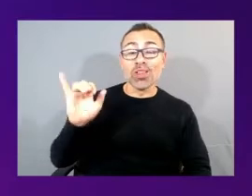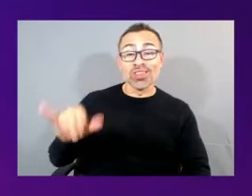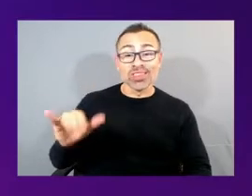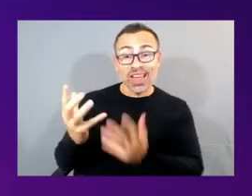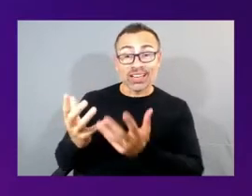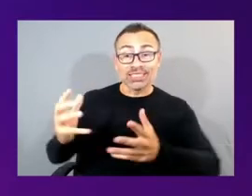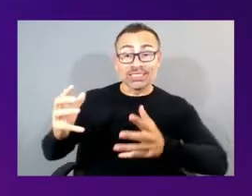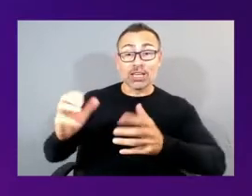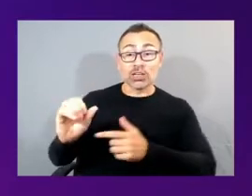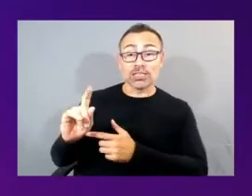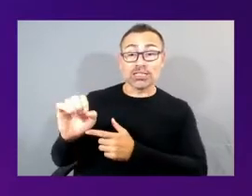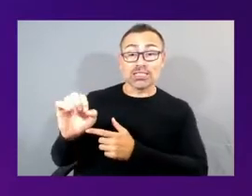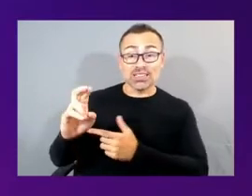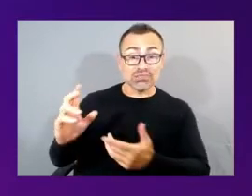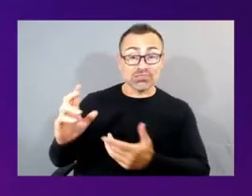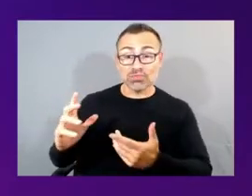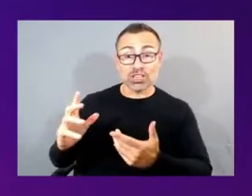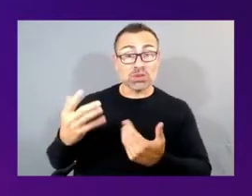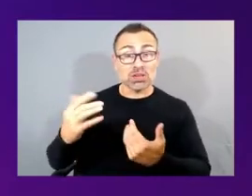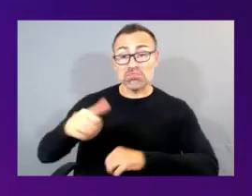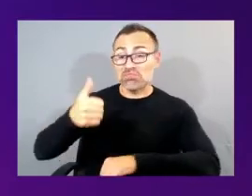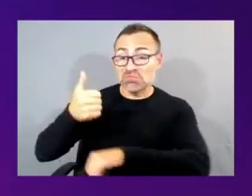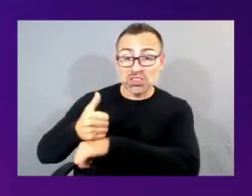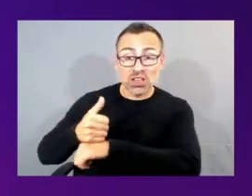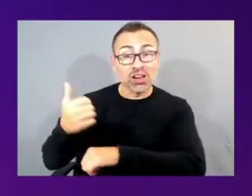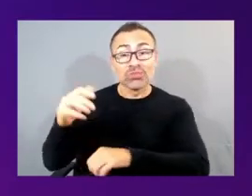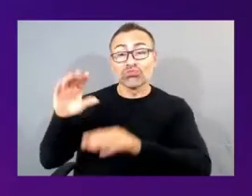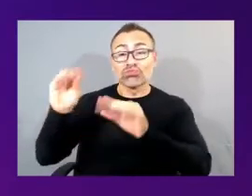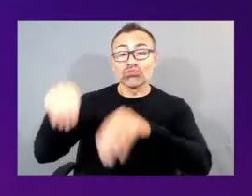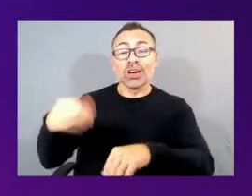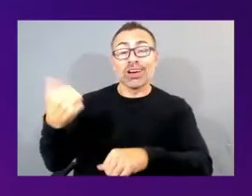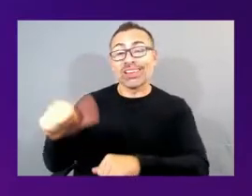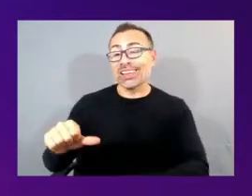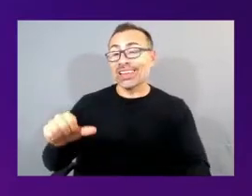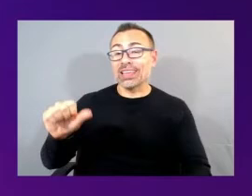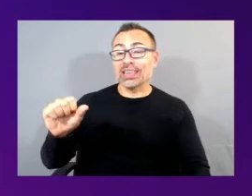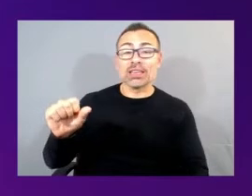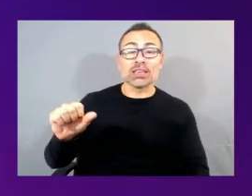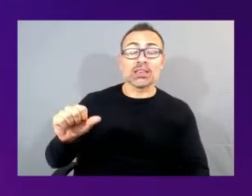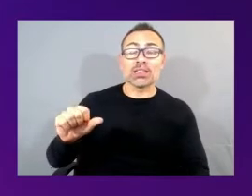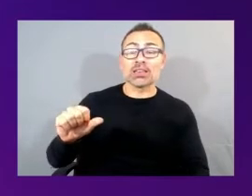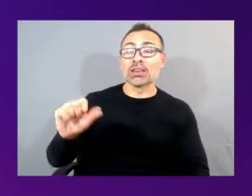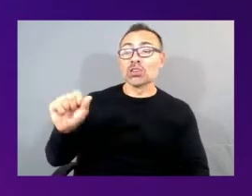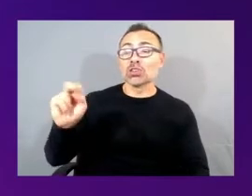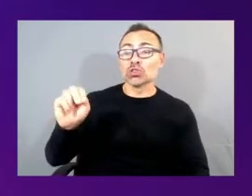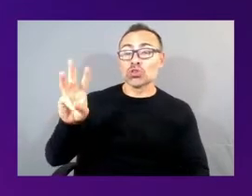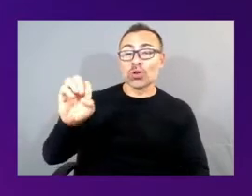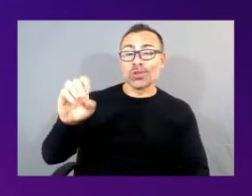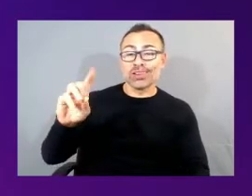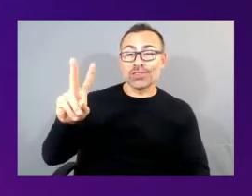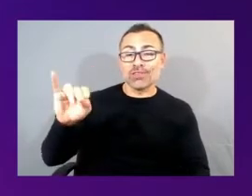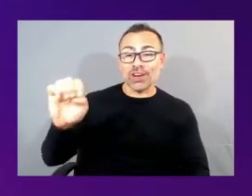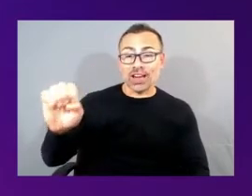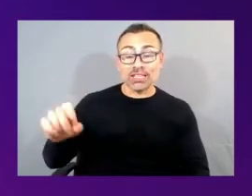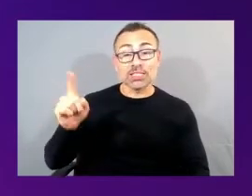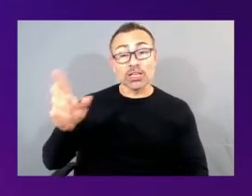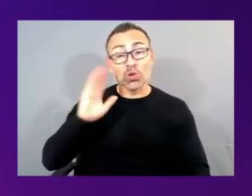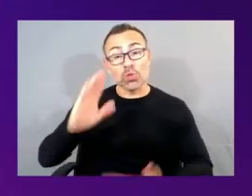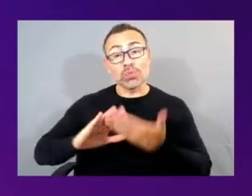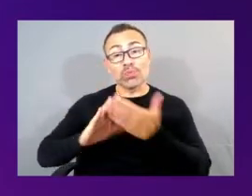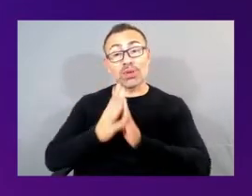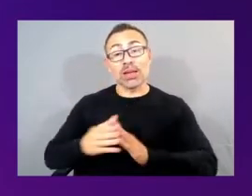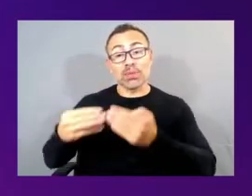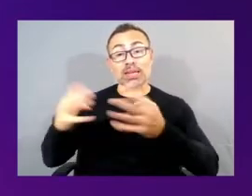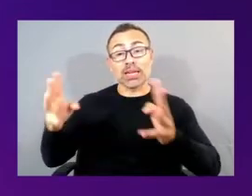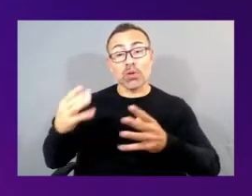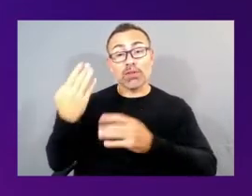device to turn it into an industrial connectivity and edge gateway, while still being managed through our central device